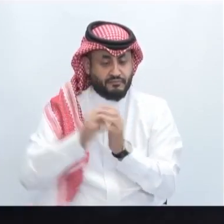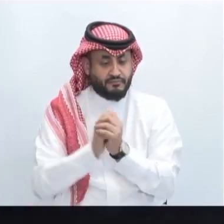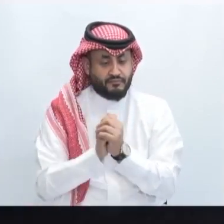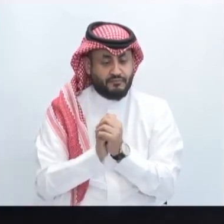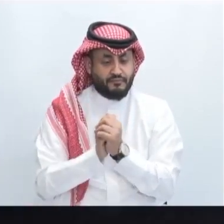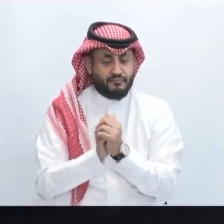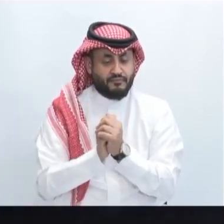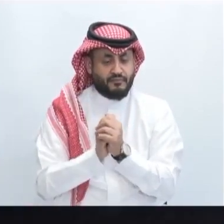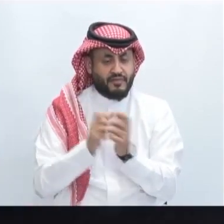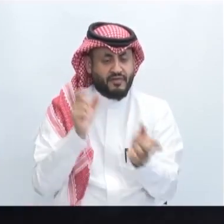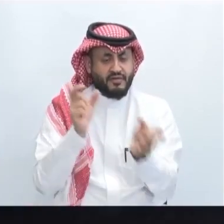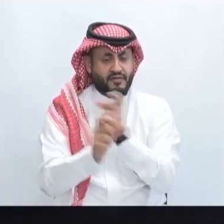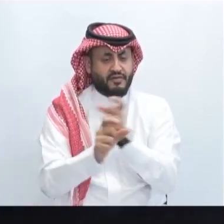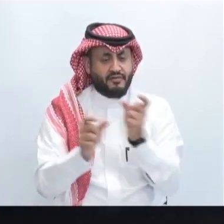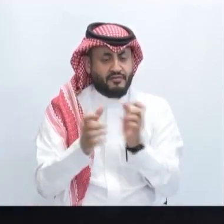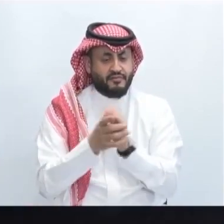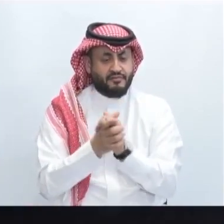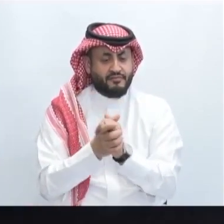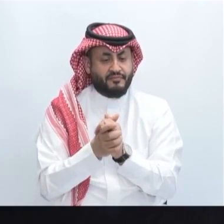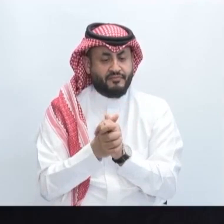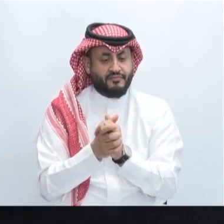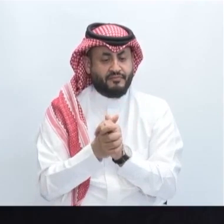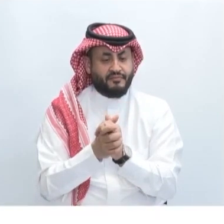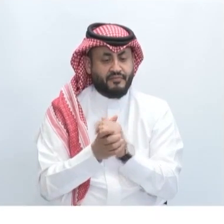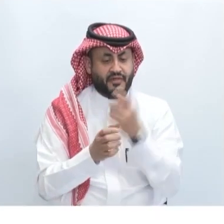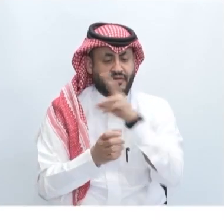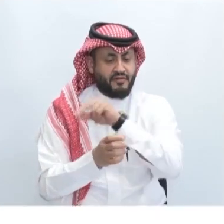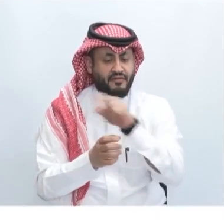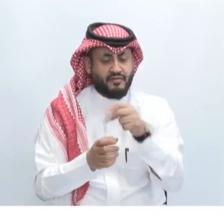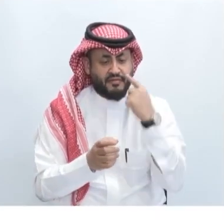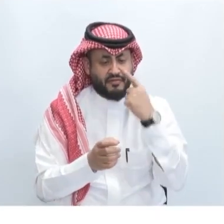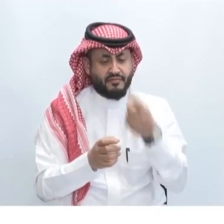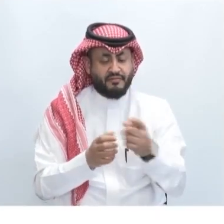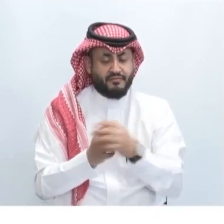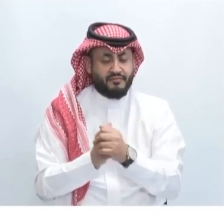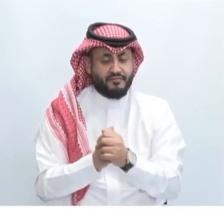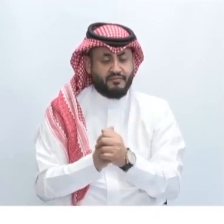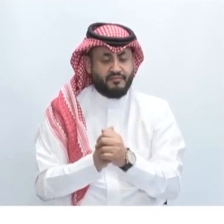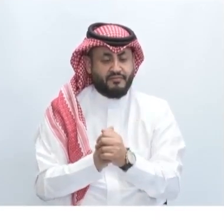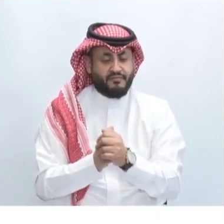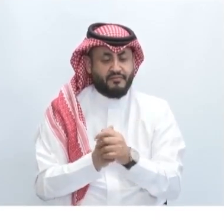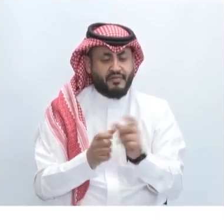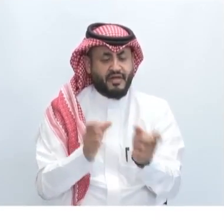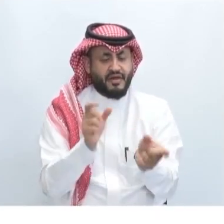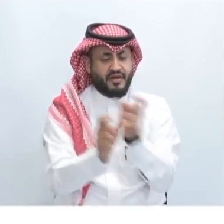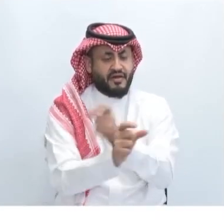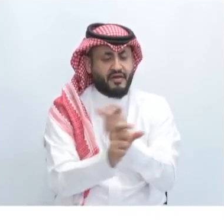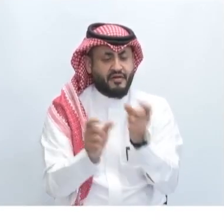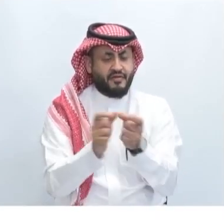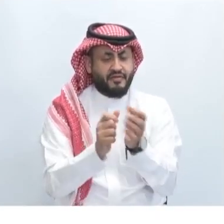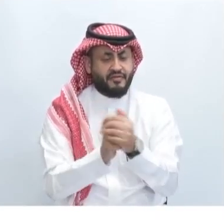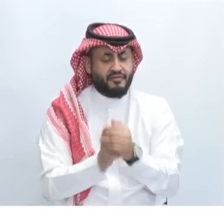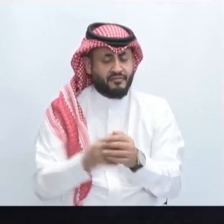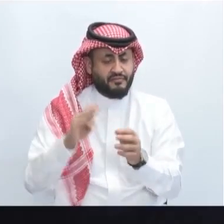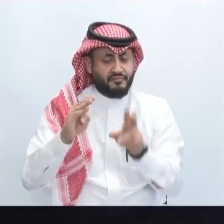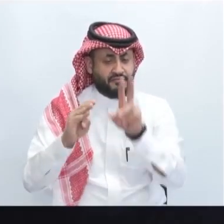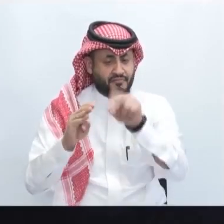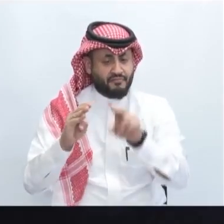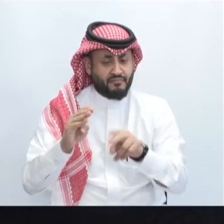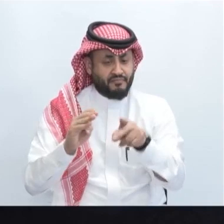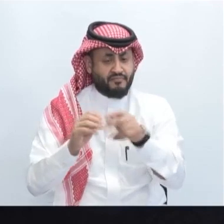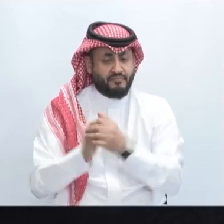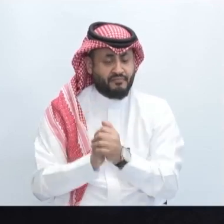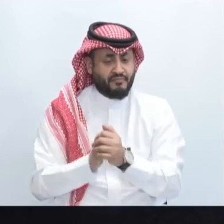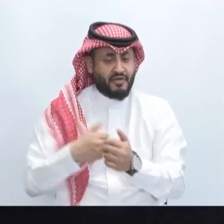by changing the items. As we can see here, only by changing the items. And if you want to